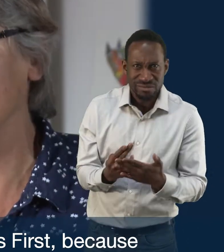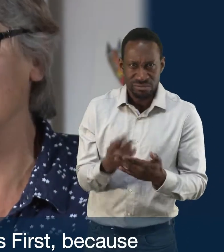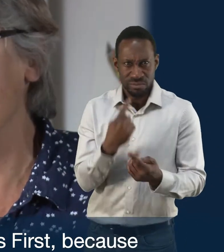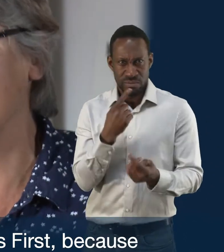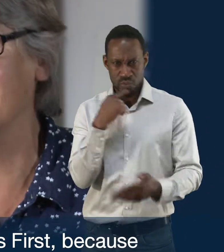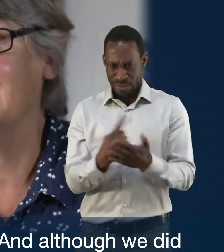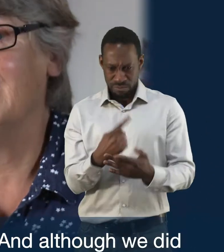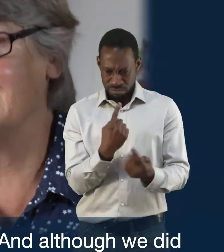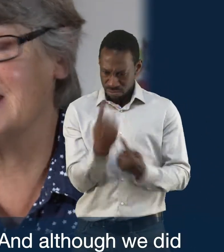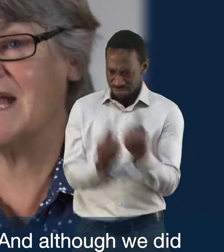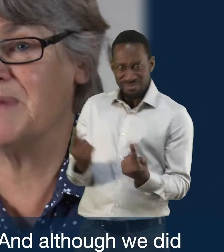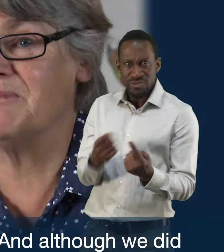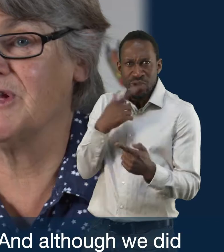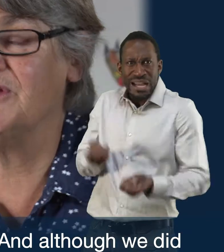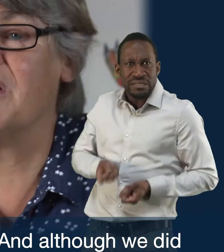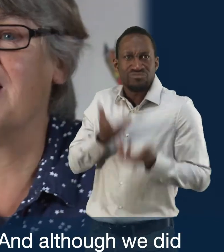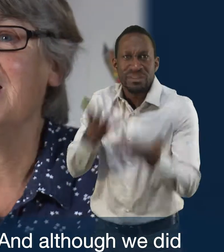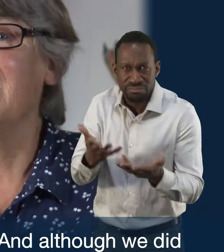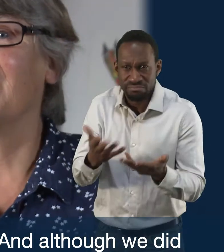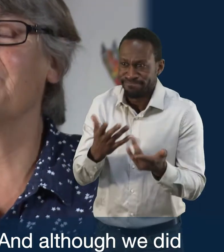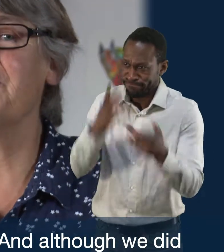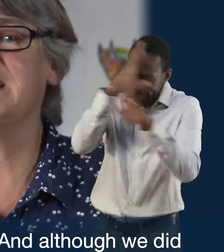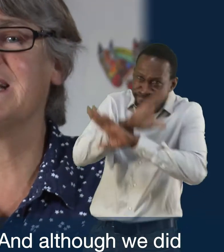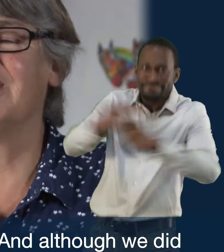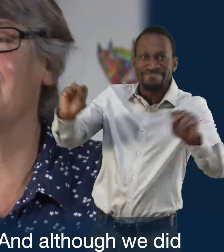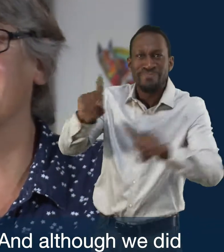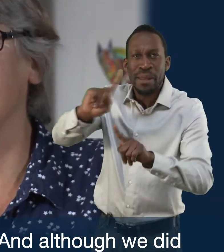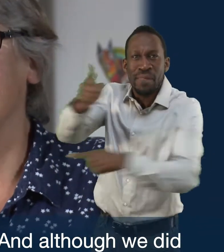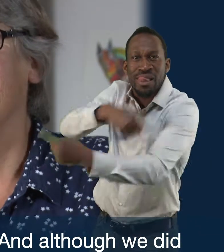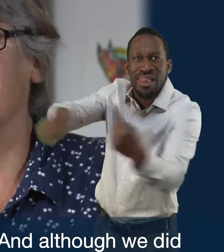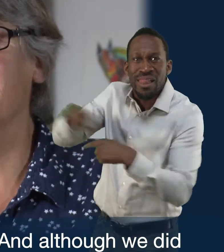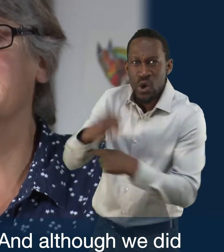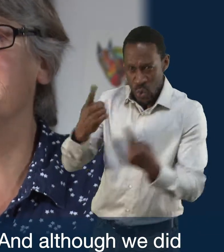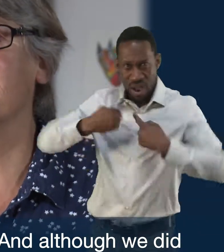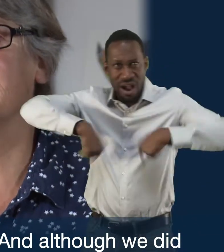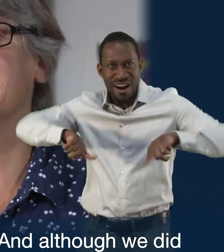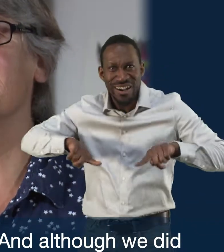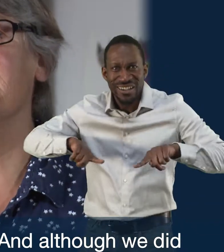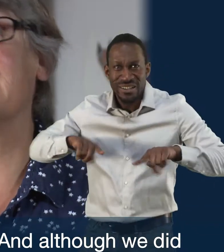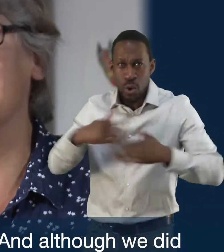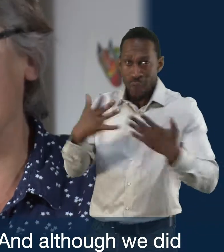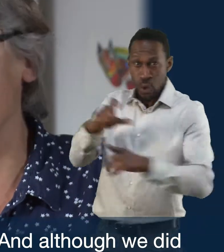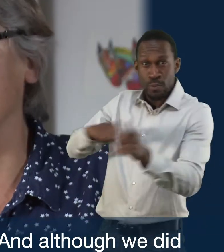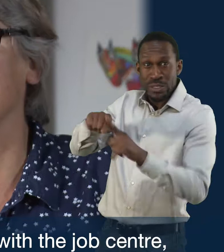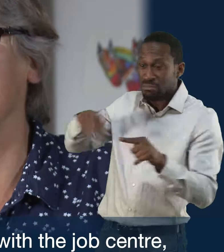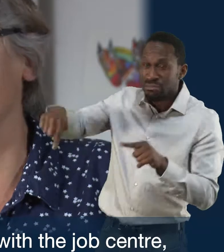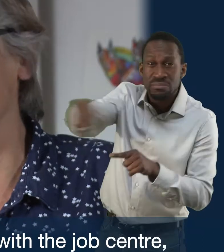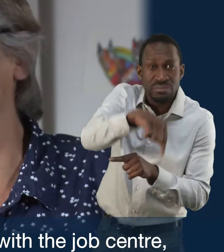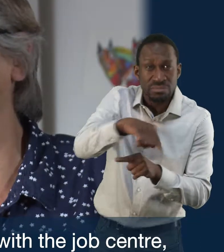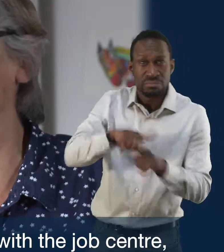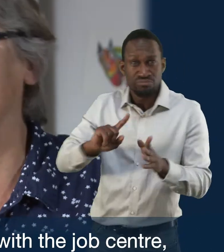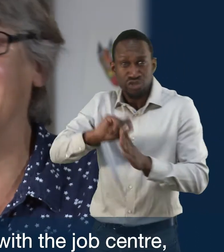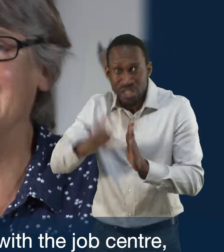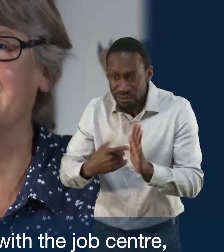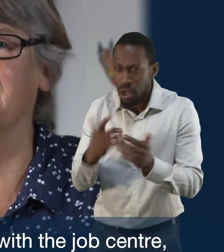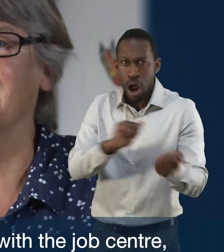expressing who you are and telling people who you are. And although we did lots of community projects that were about collaboration